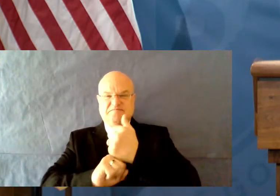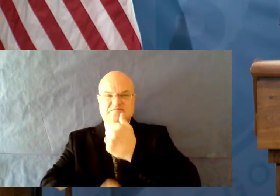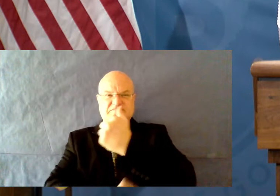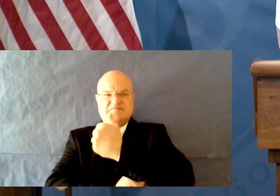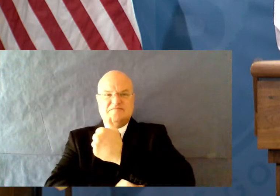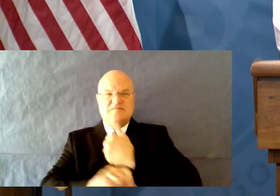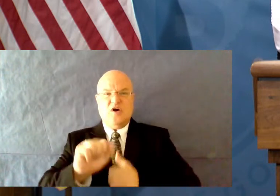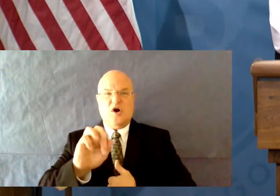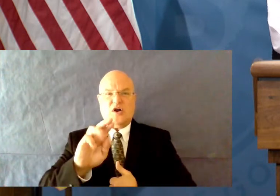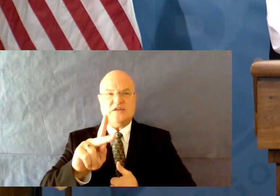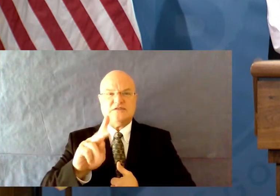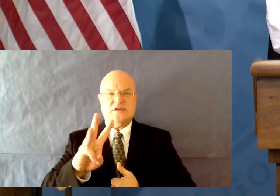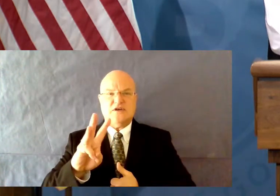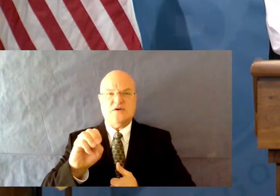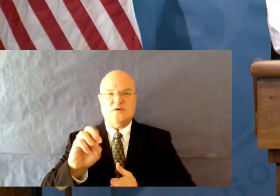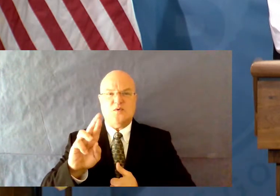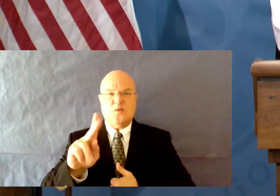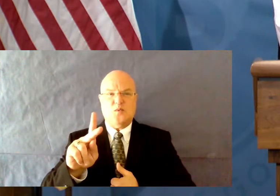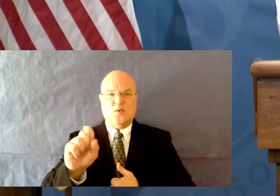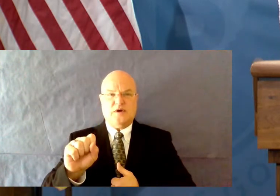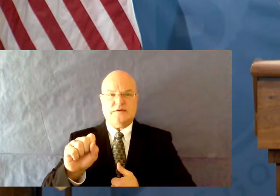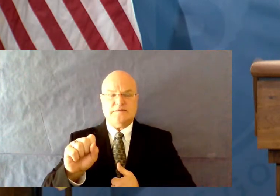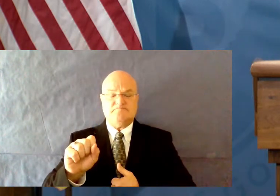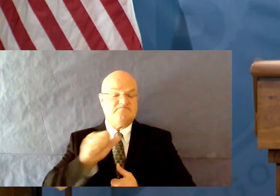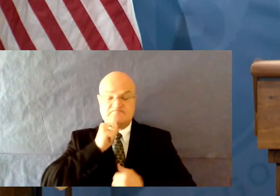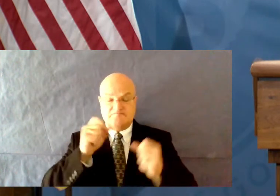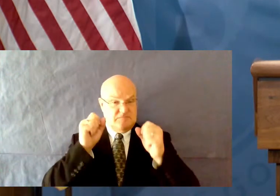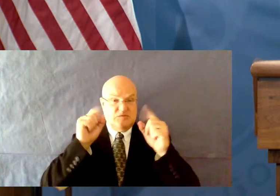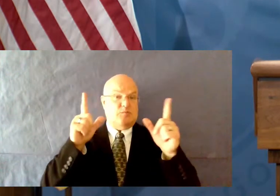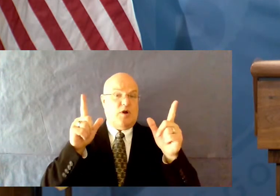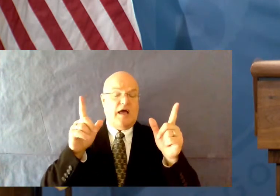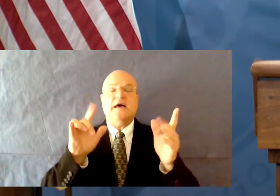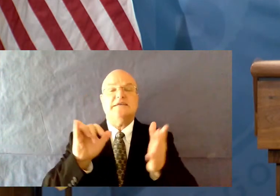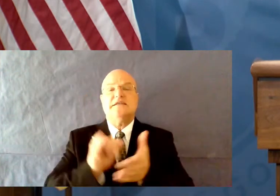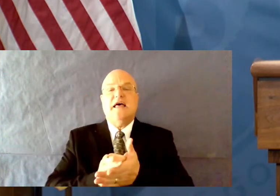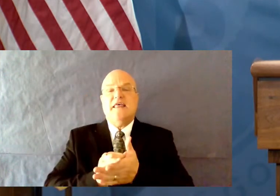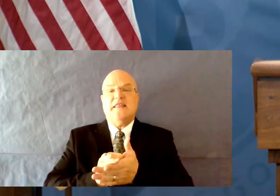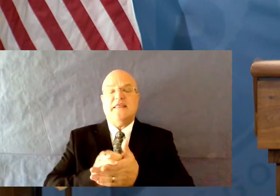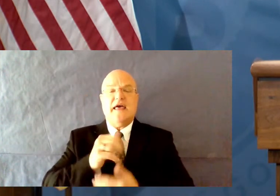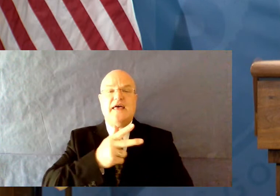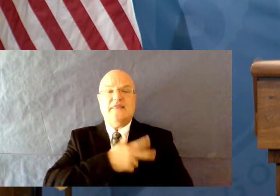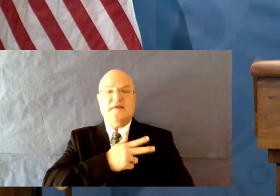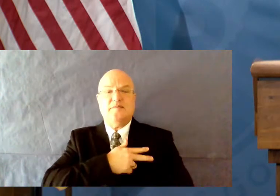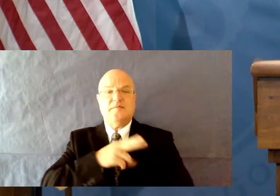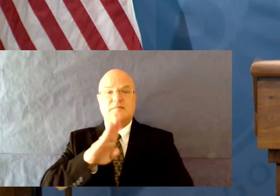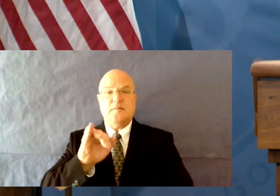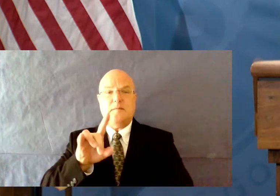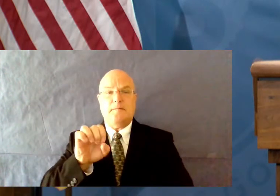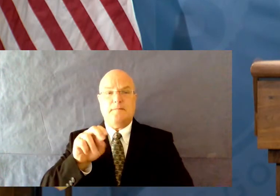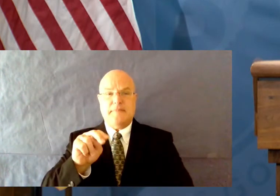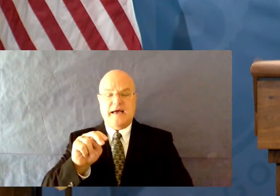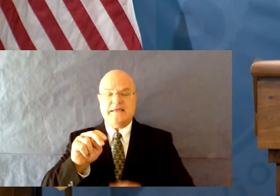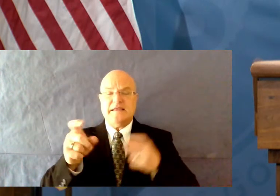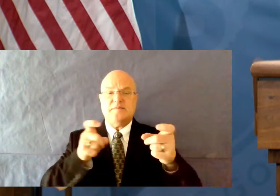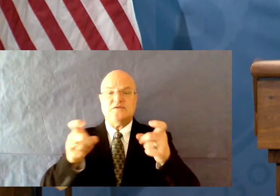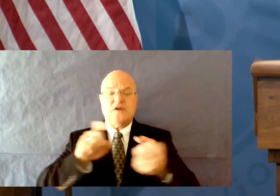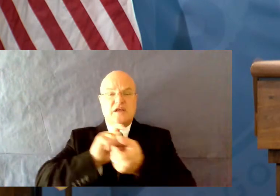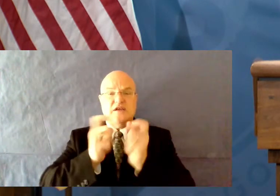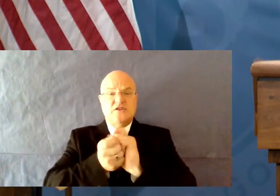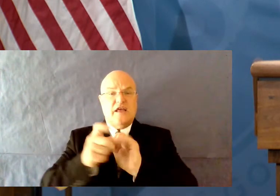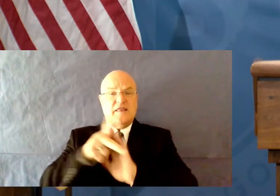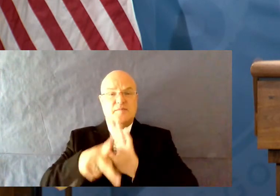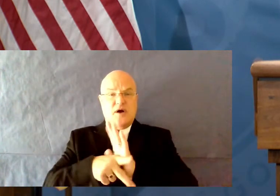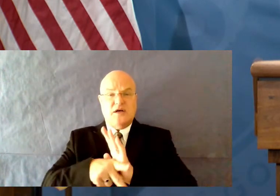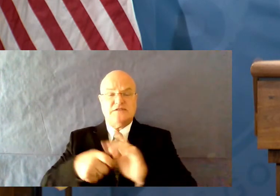Works. It's not a surprise that the Biden administration has changed the policy from the